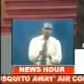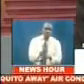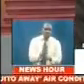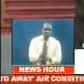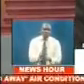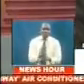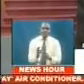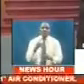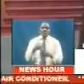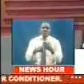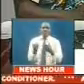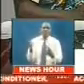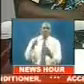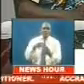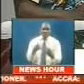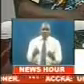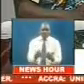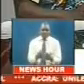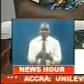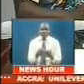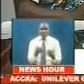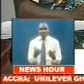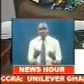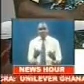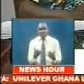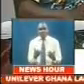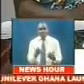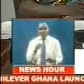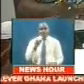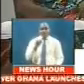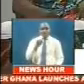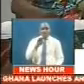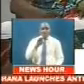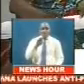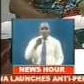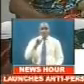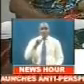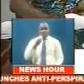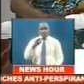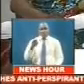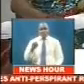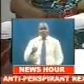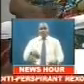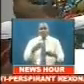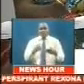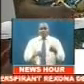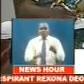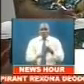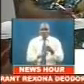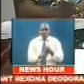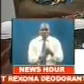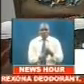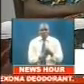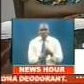now President Mahama. Let me say that the IMF provide a budget of payment support to